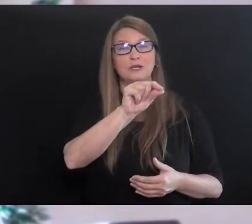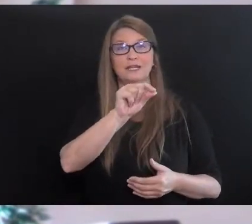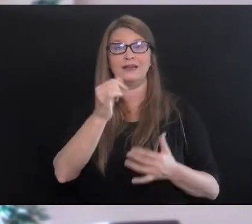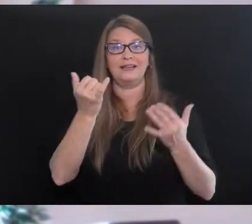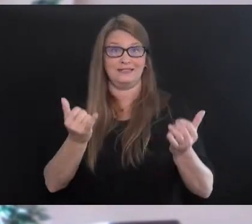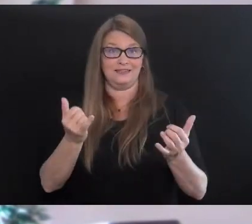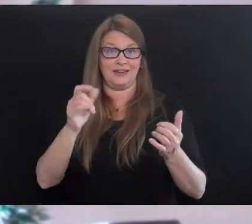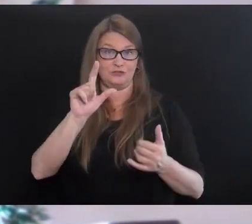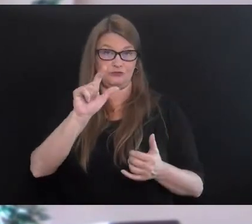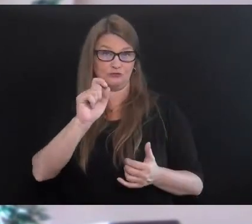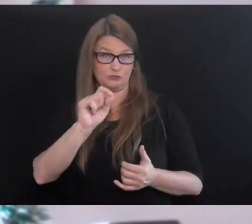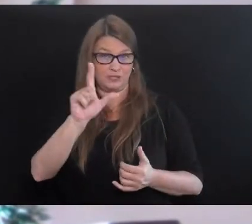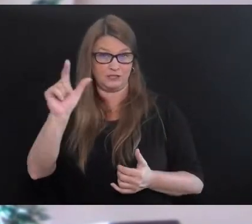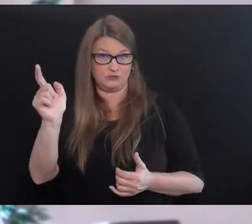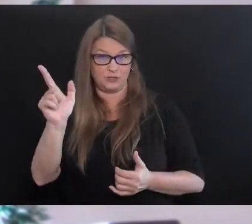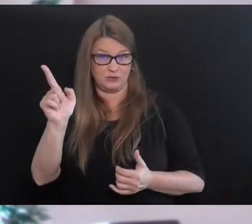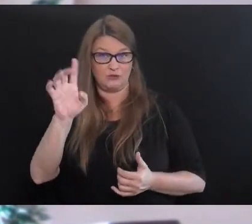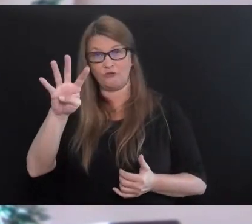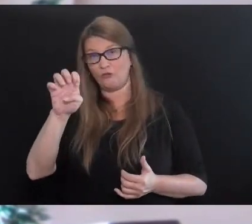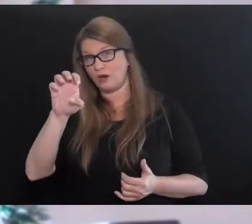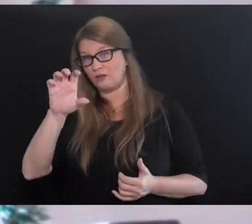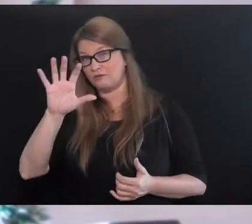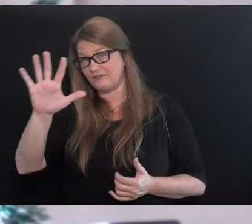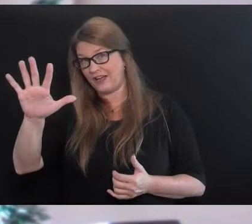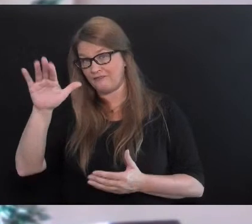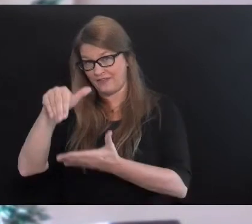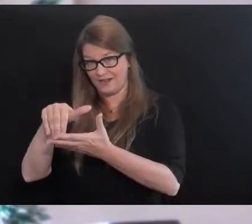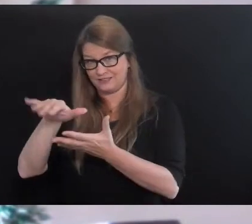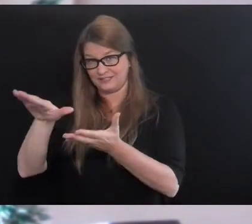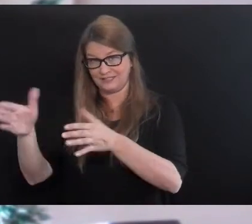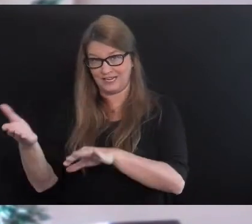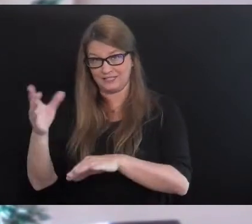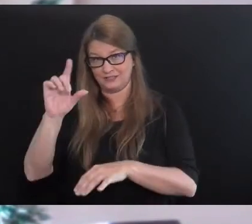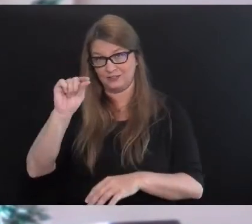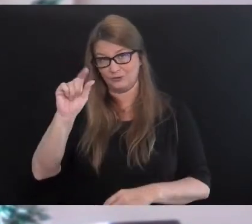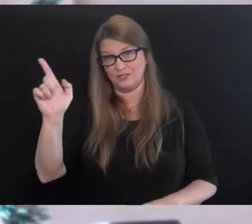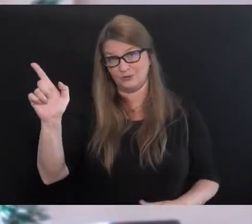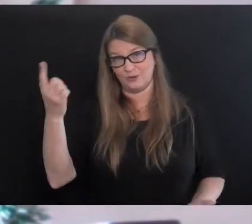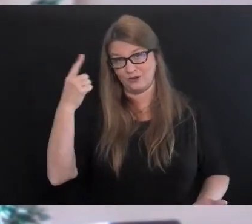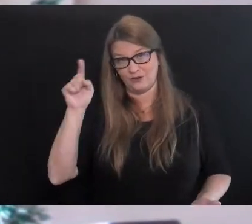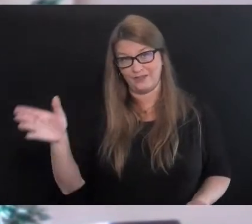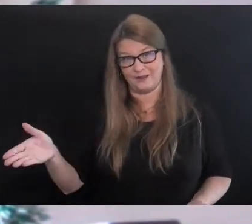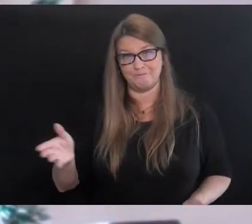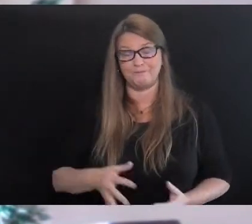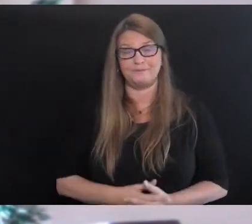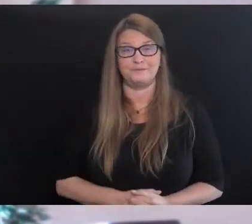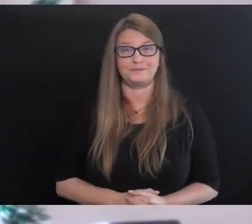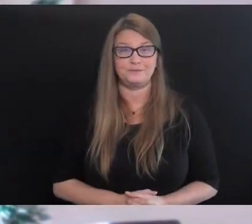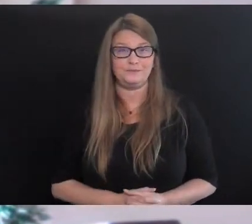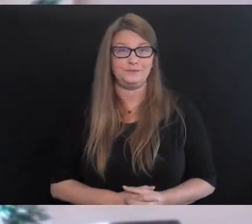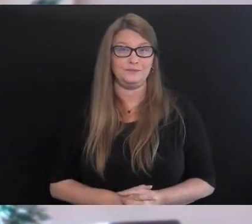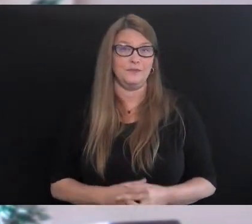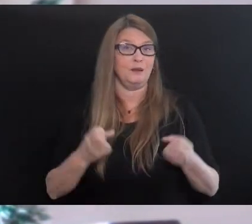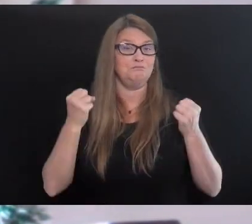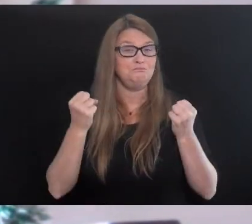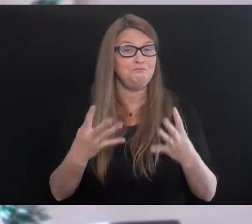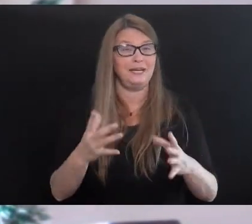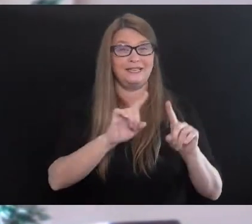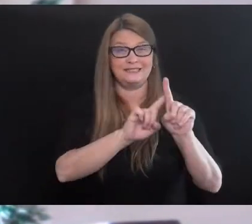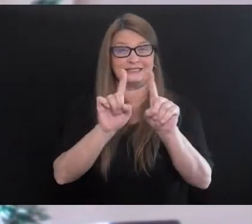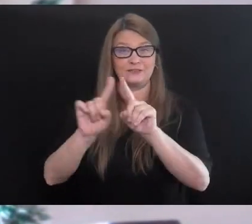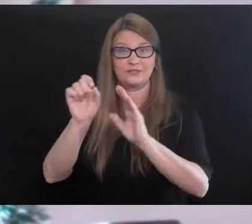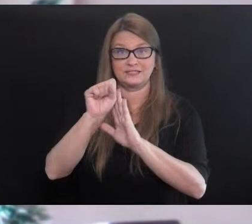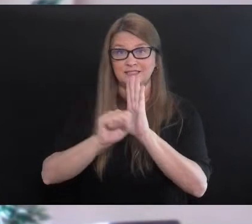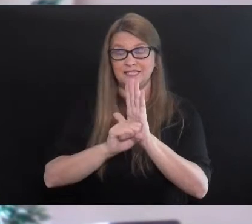COVID-19 and about 405,000 deaths so far in 2021. We know that many states, again,